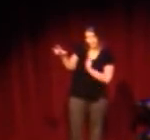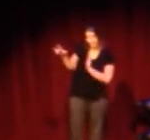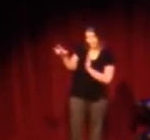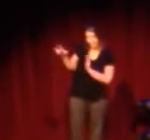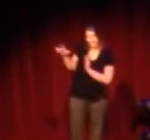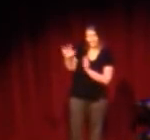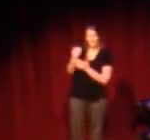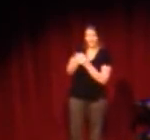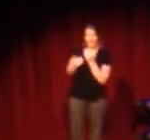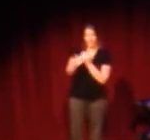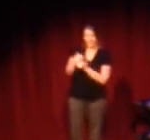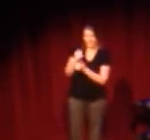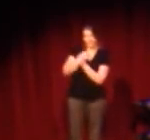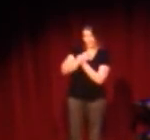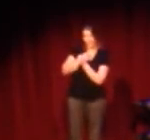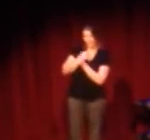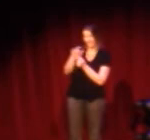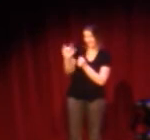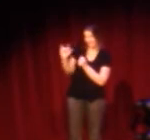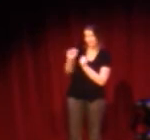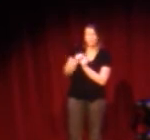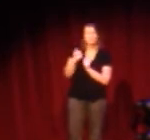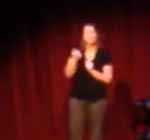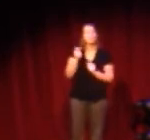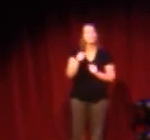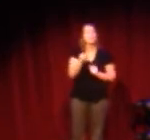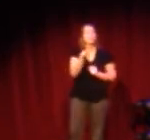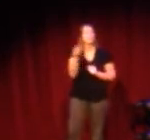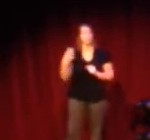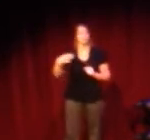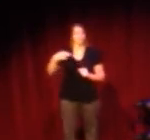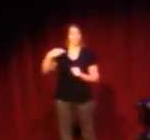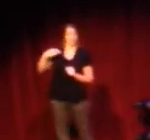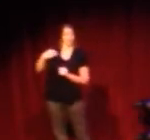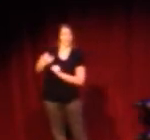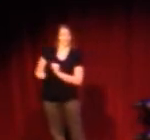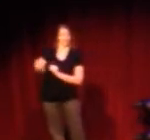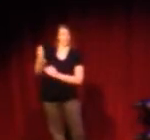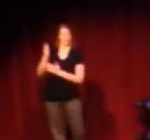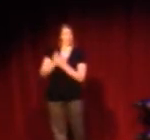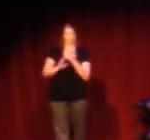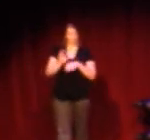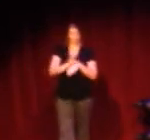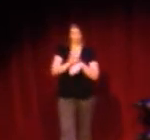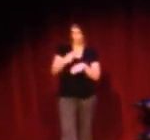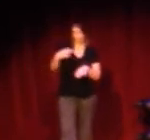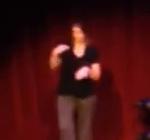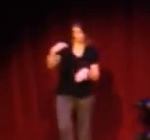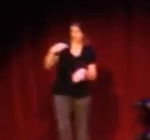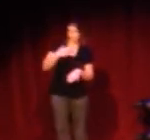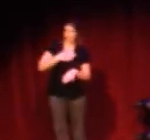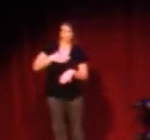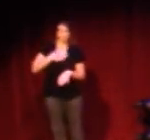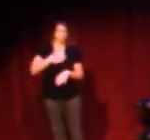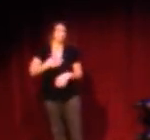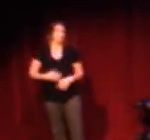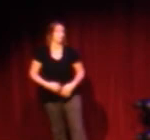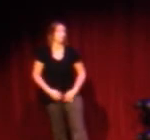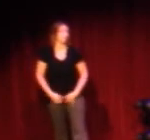hug. We need a couple volunteers to come and help us out for this last bit of the show. Make sure you...